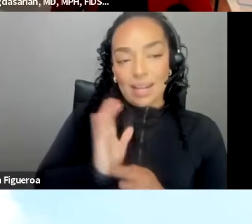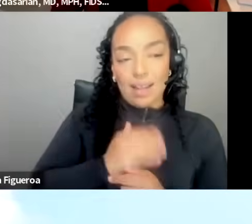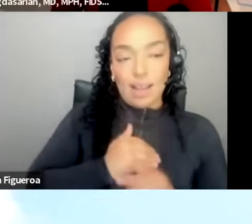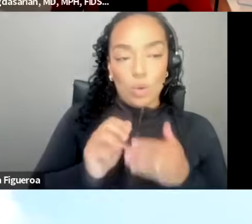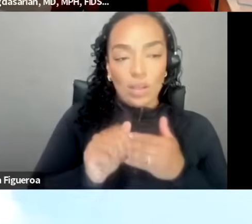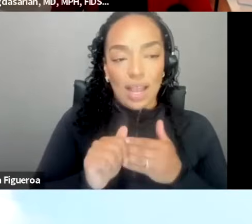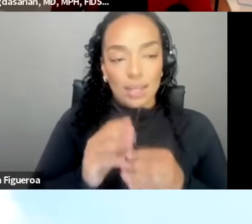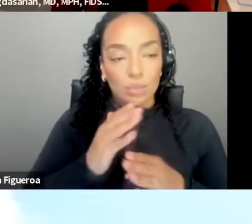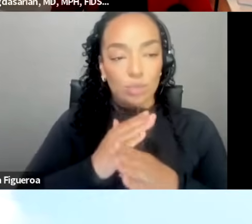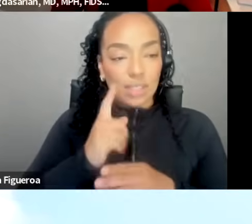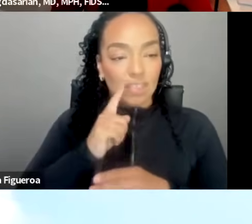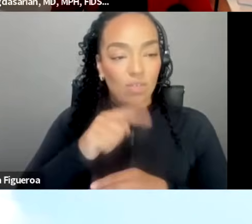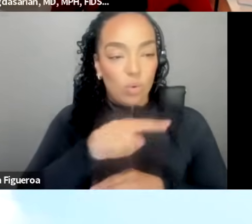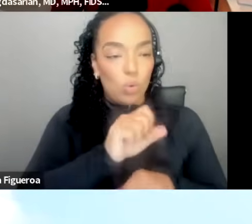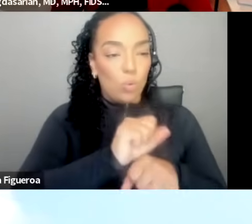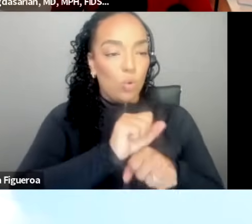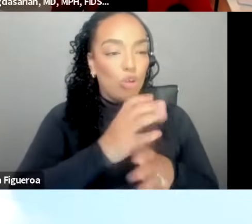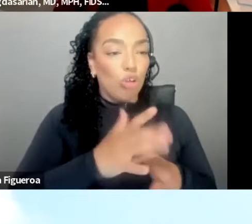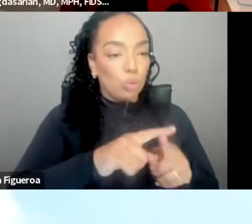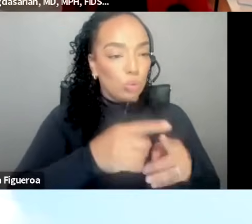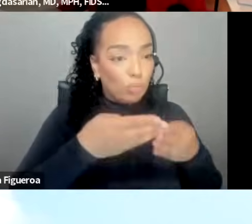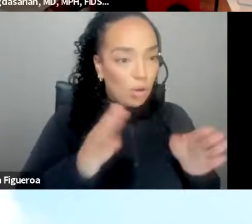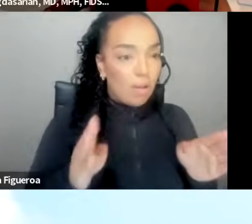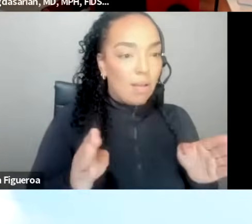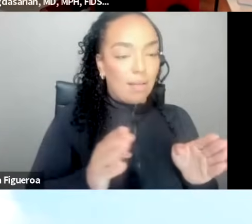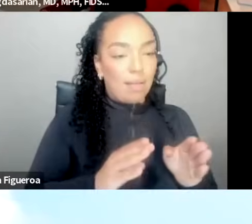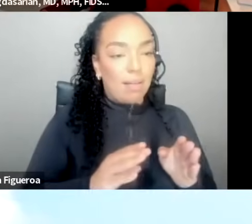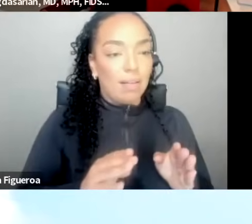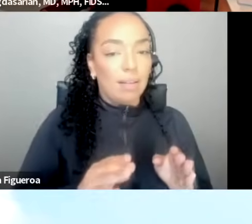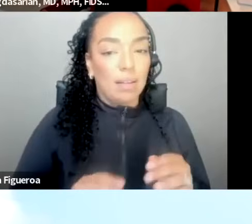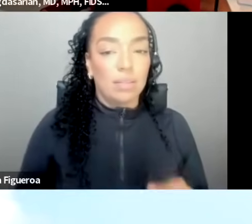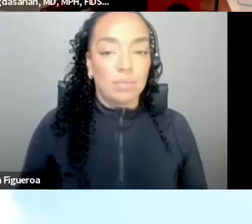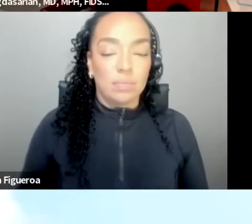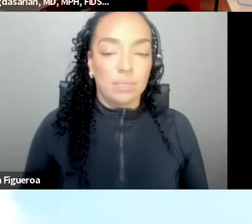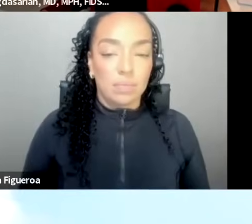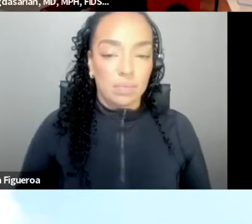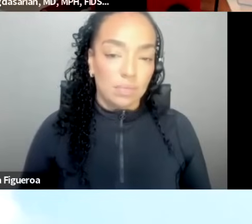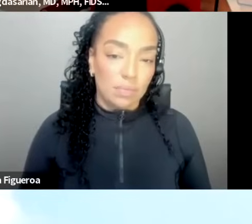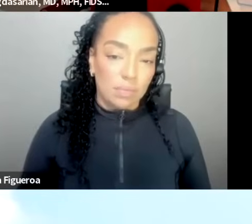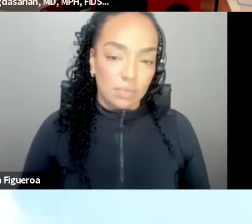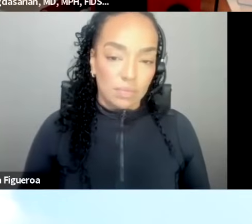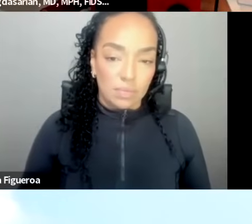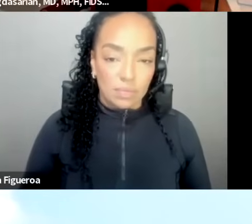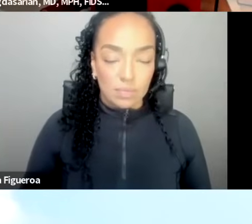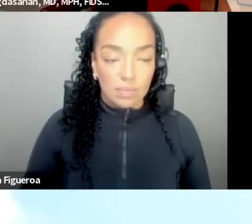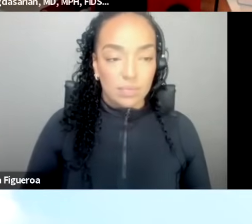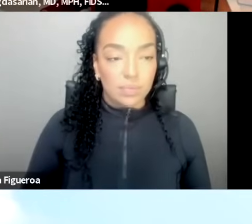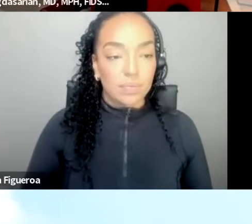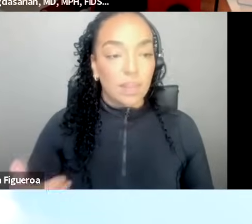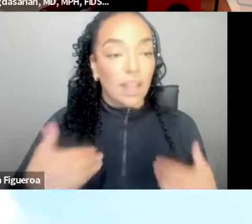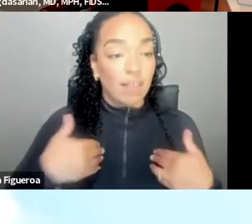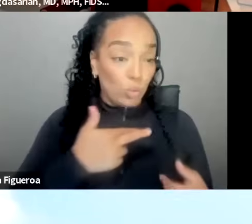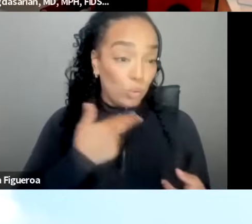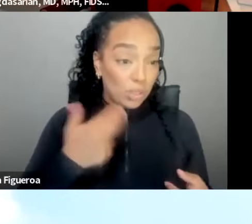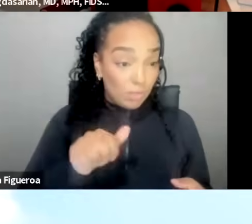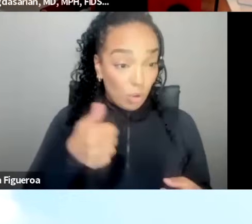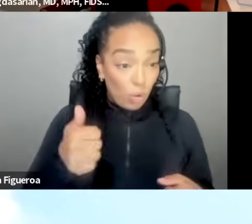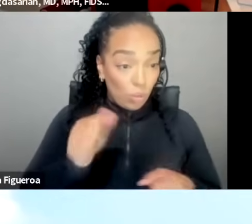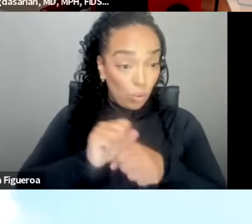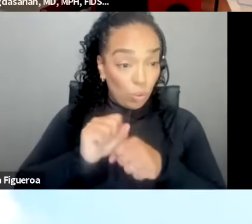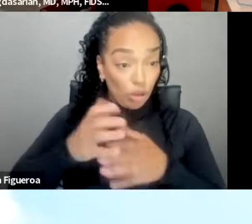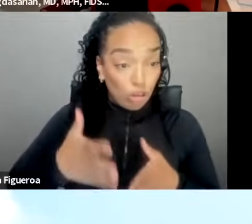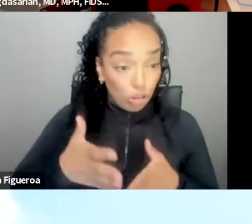for workers to broaden it to answer just this question. I think, is there a risk of other workers as well, such